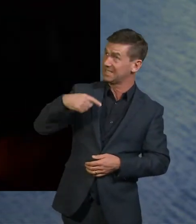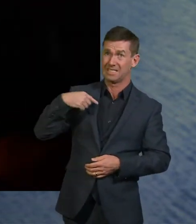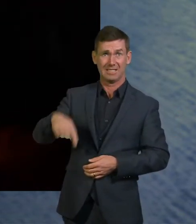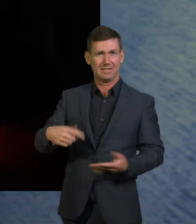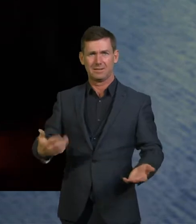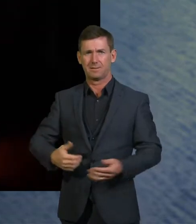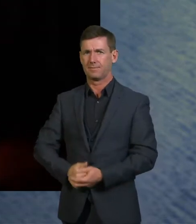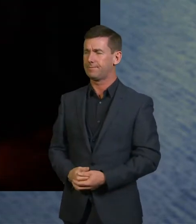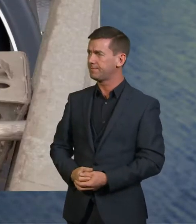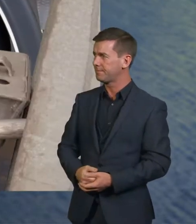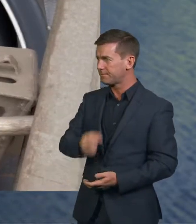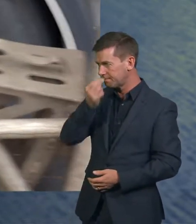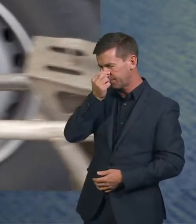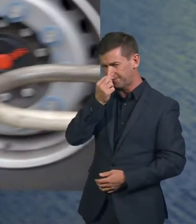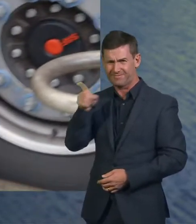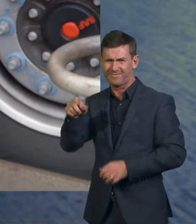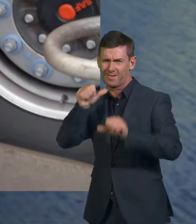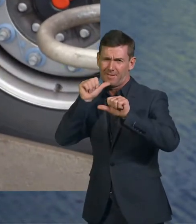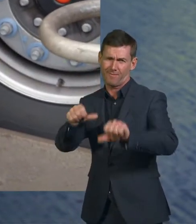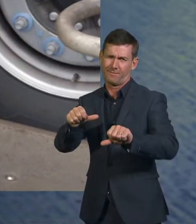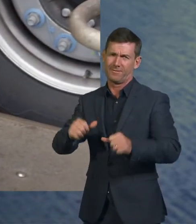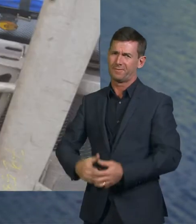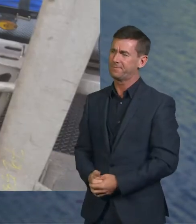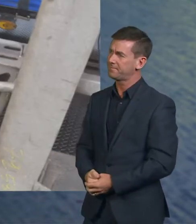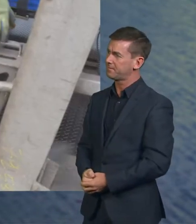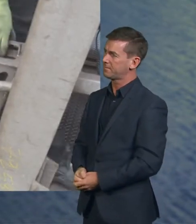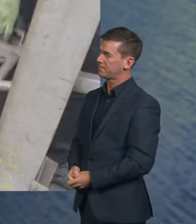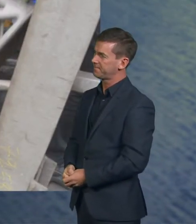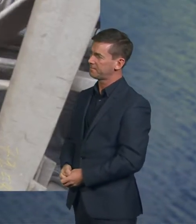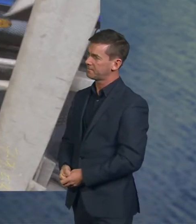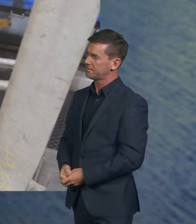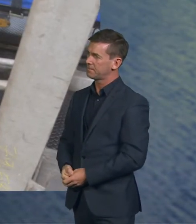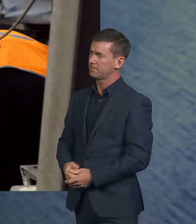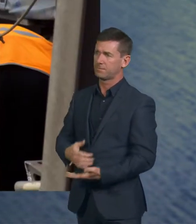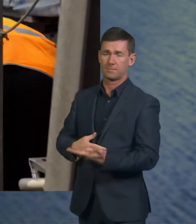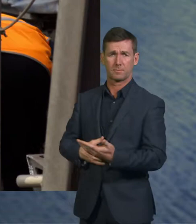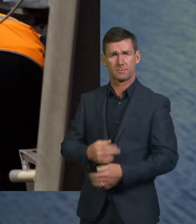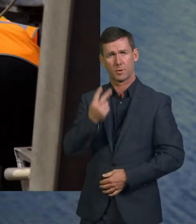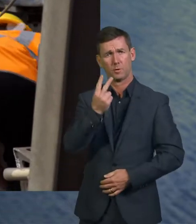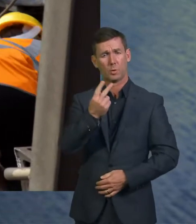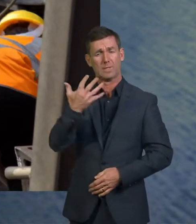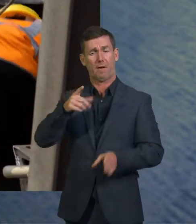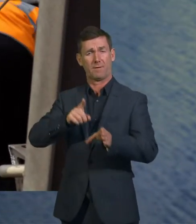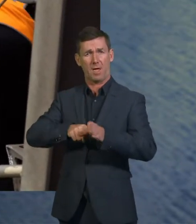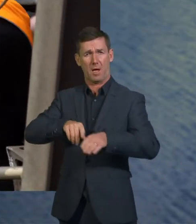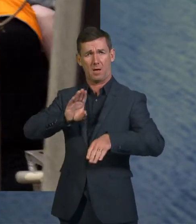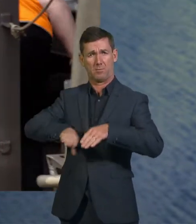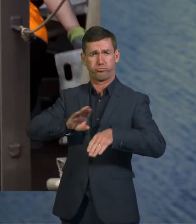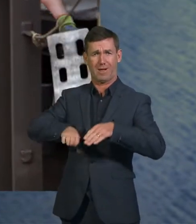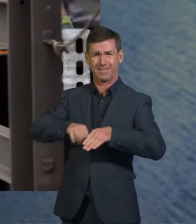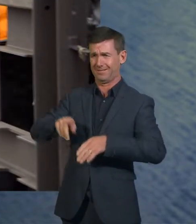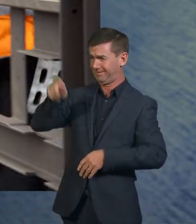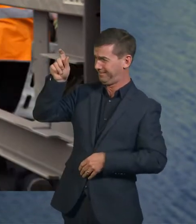He loves it. After 25 years of practice, it's hard to chock better than a channel tunnel